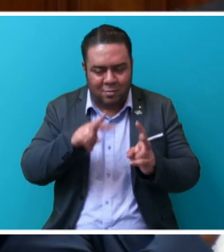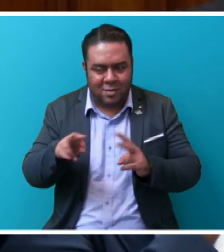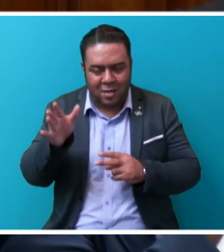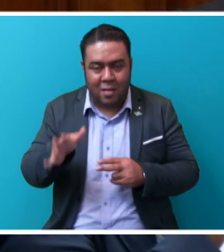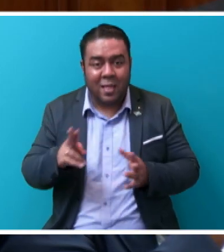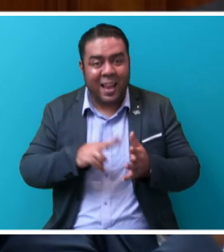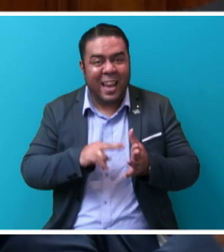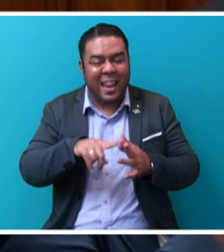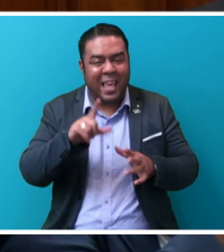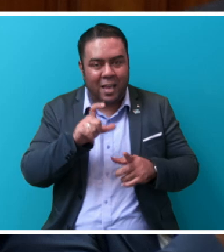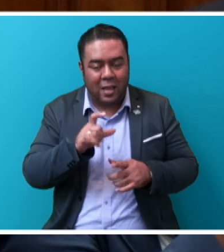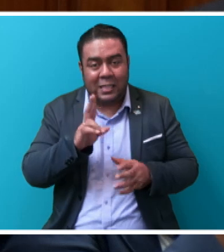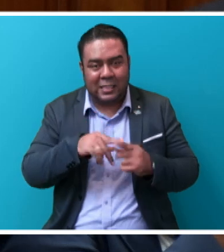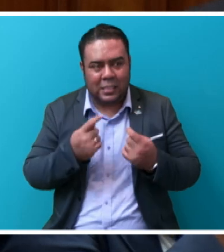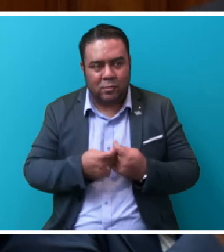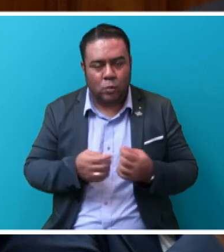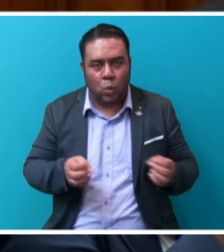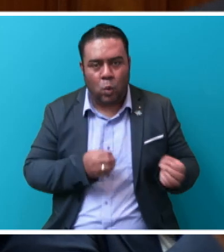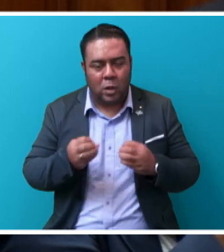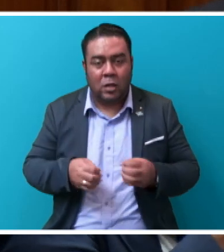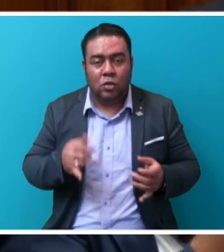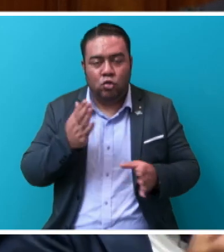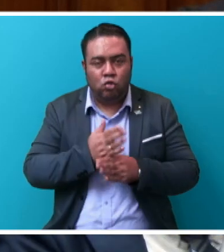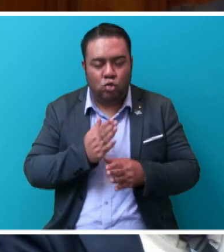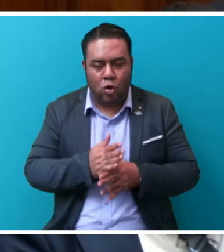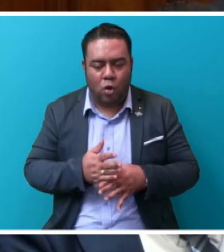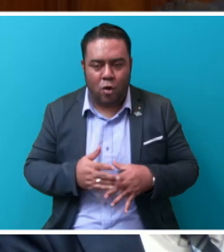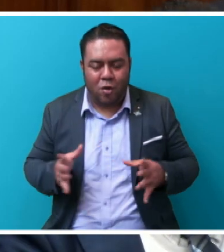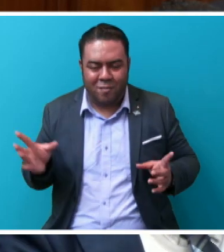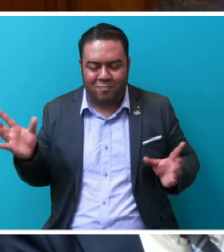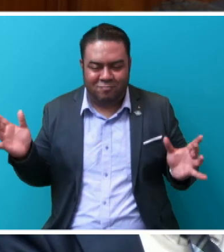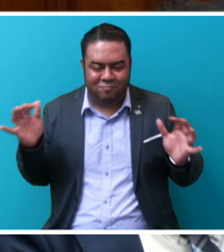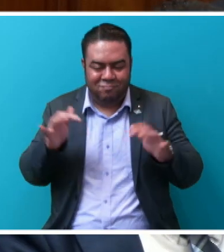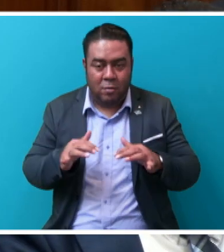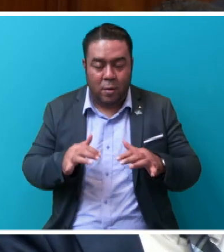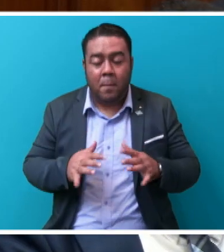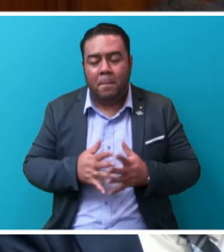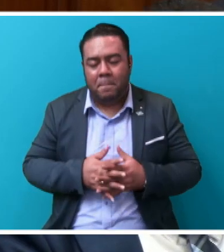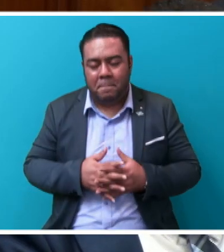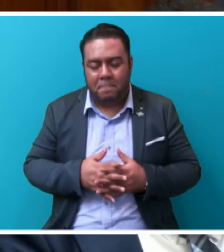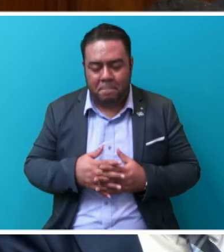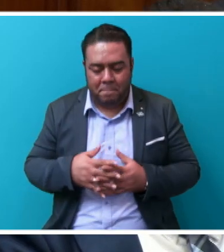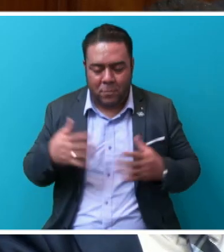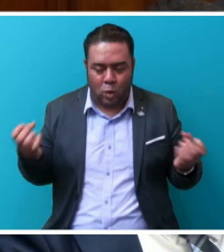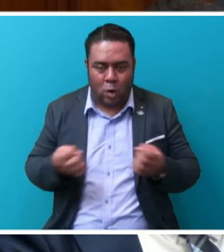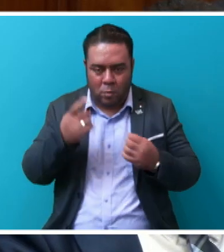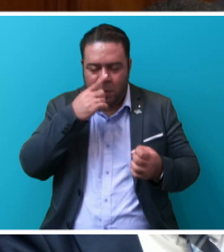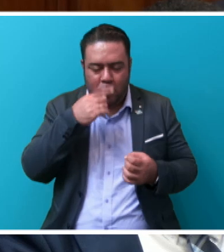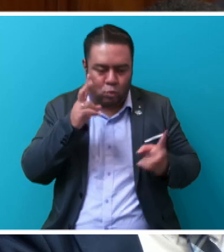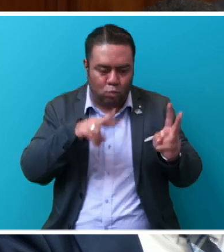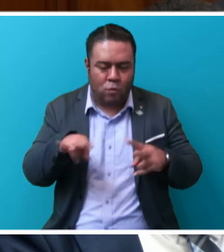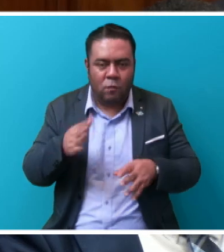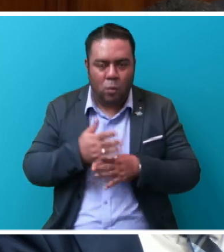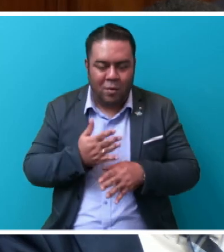NEC team has also been organizing job fairs across the country. These platforms not only provide an opportunity to